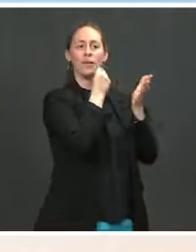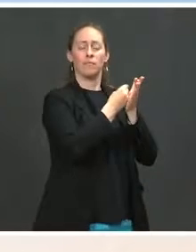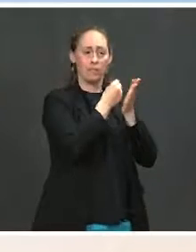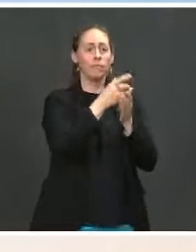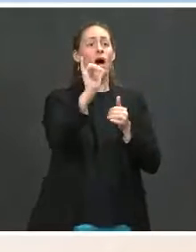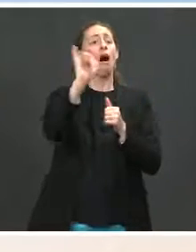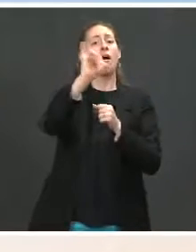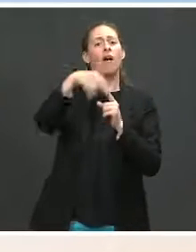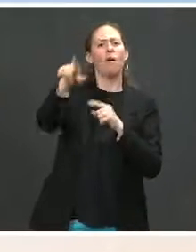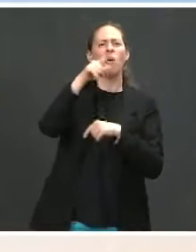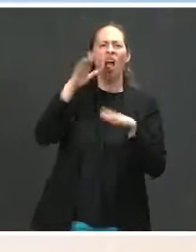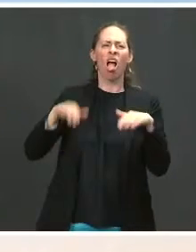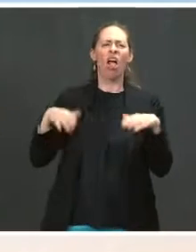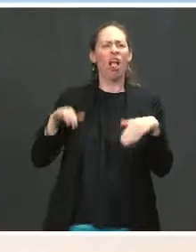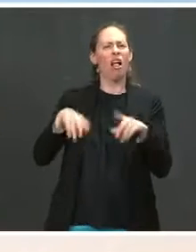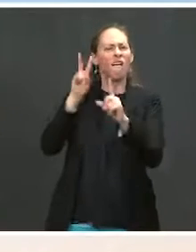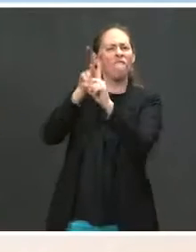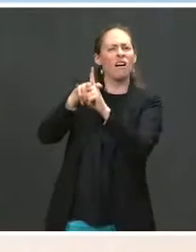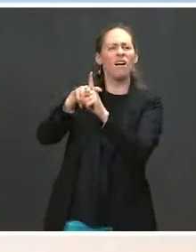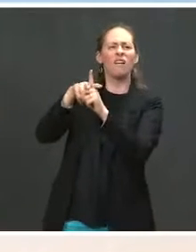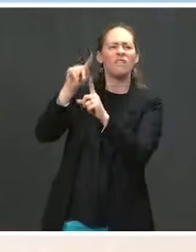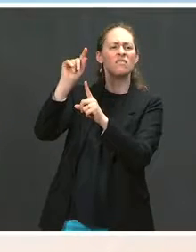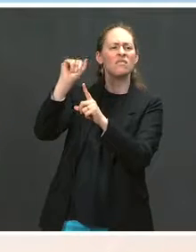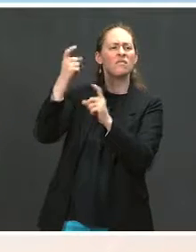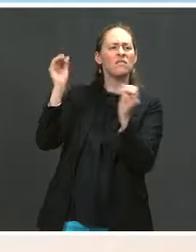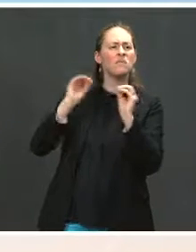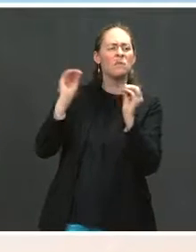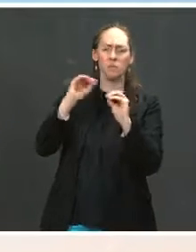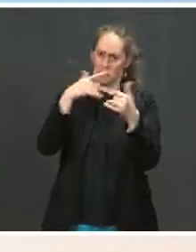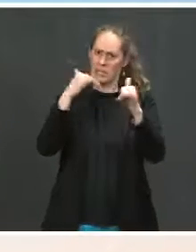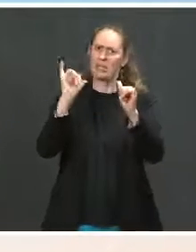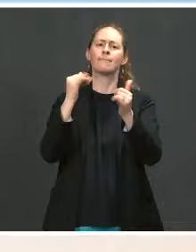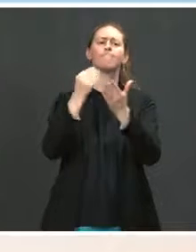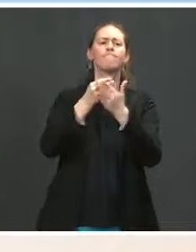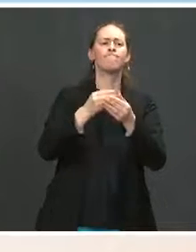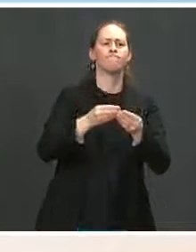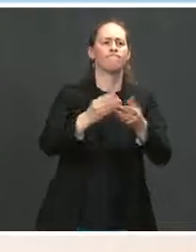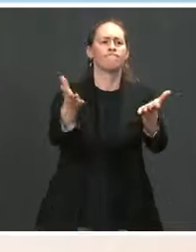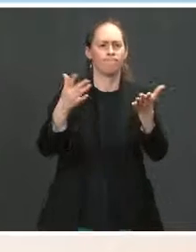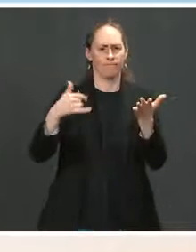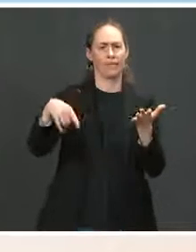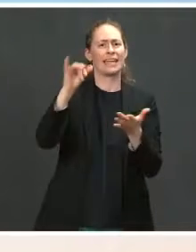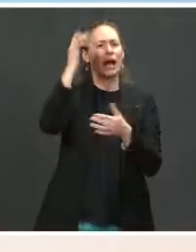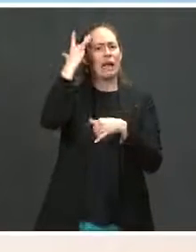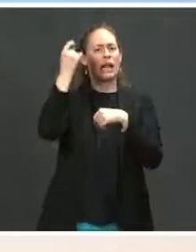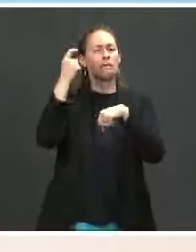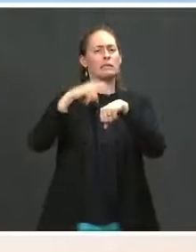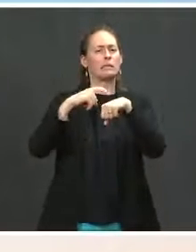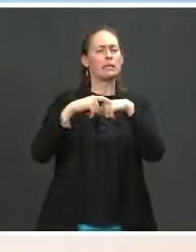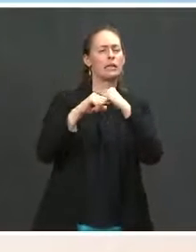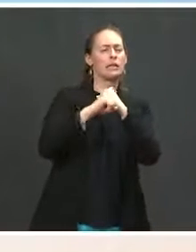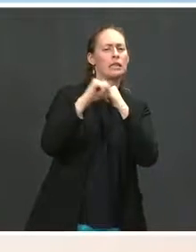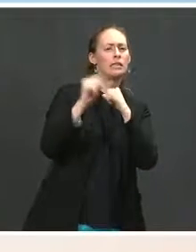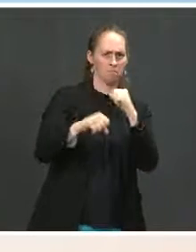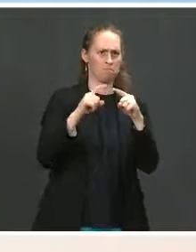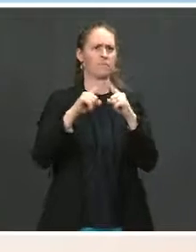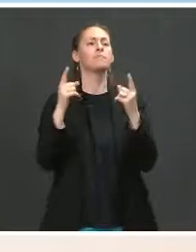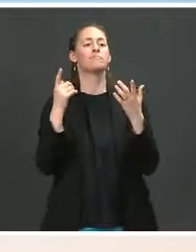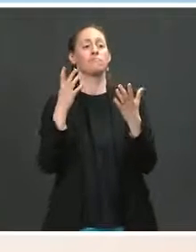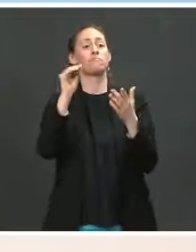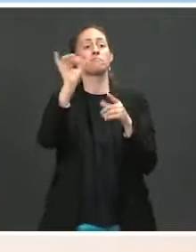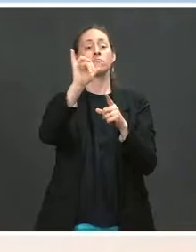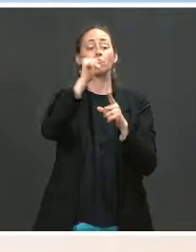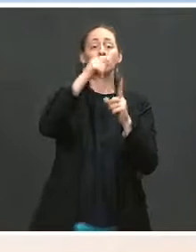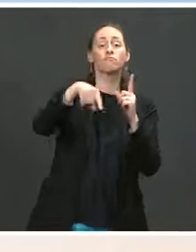the non-filers tool last year, hence it took a little bit longer. These payments also include Social Security beneficiaries who didn't file